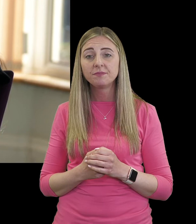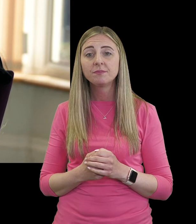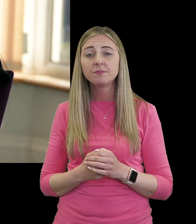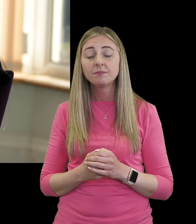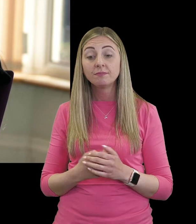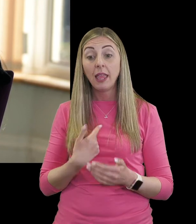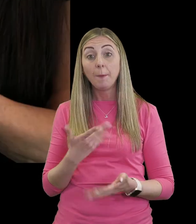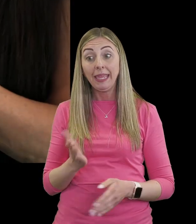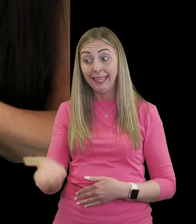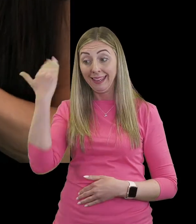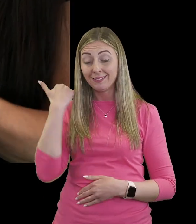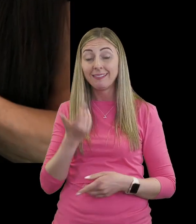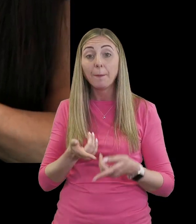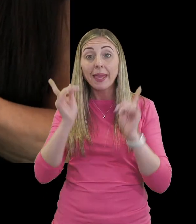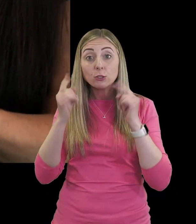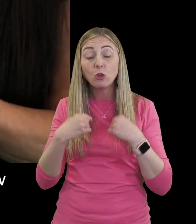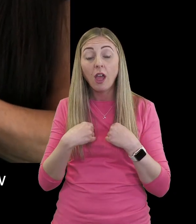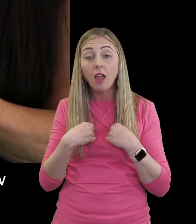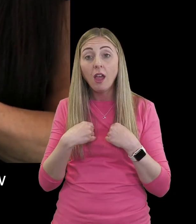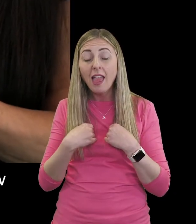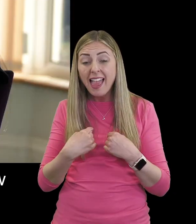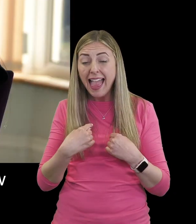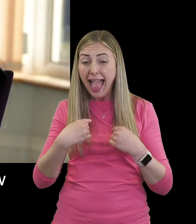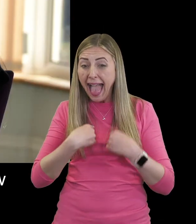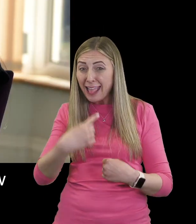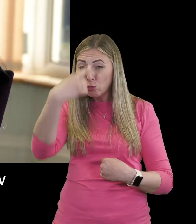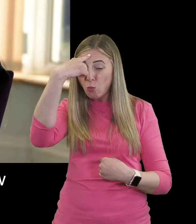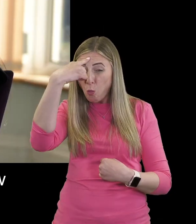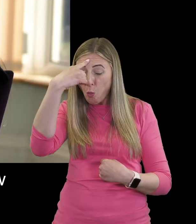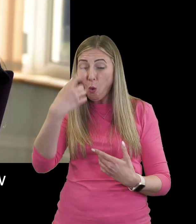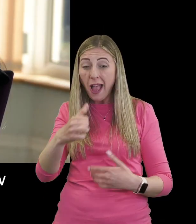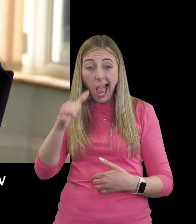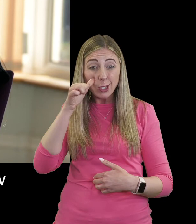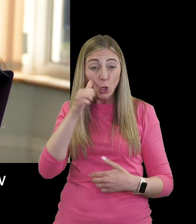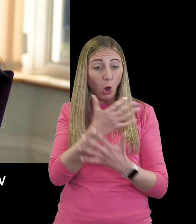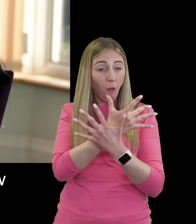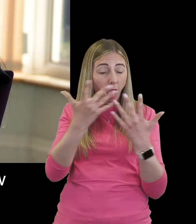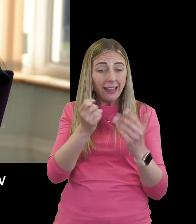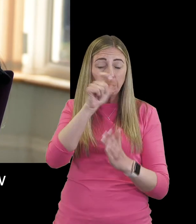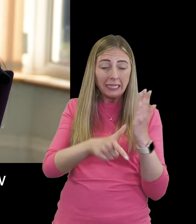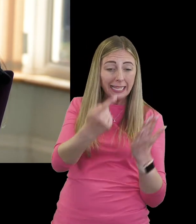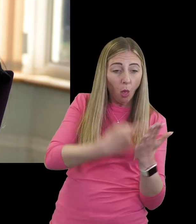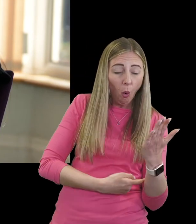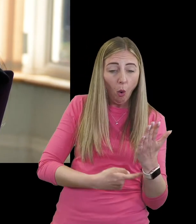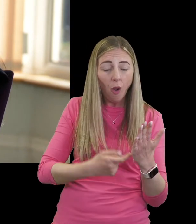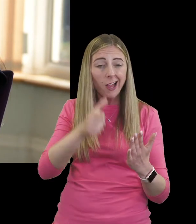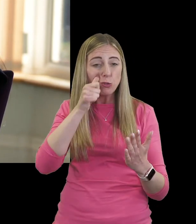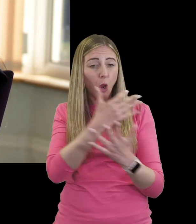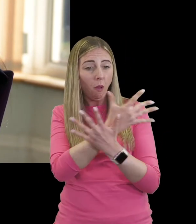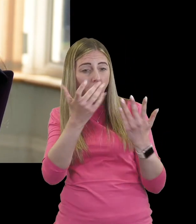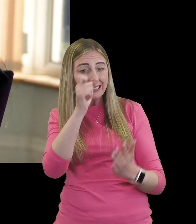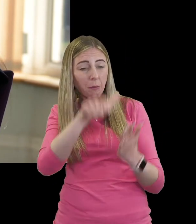I've been a manager. I actually thought that I knew about Disability Act and disability law and all the other things, but then